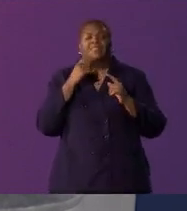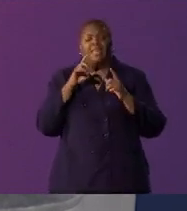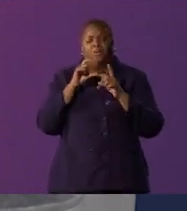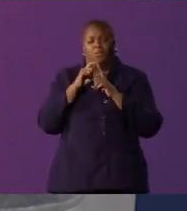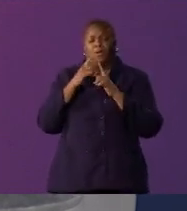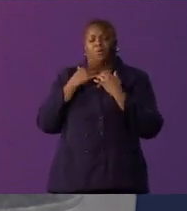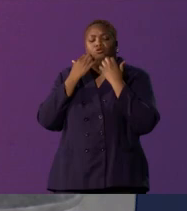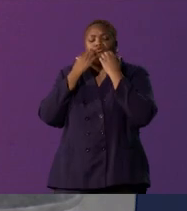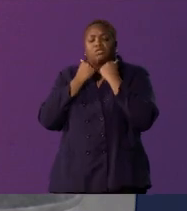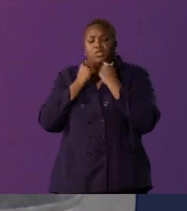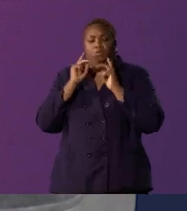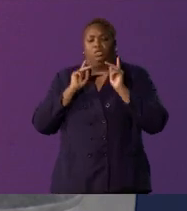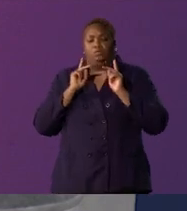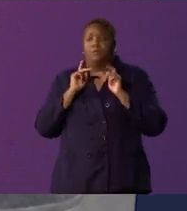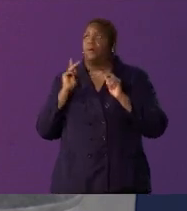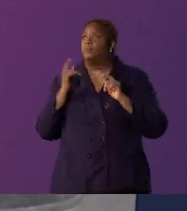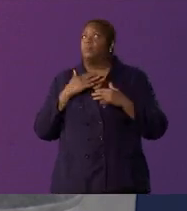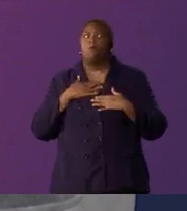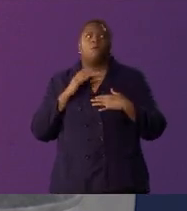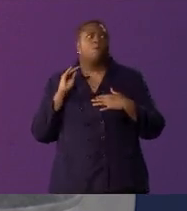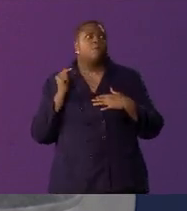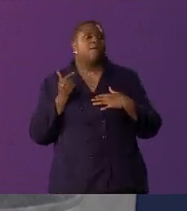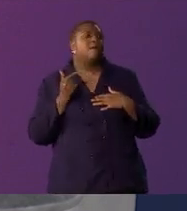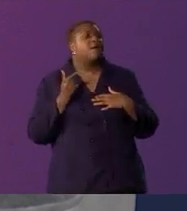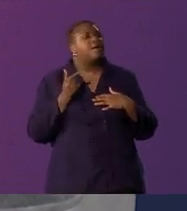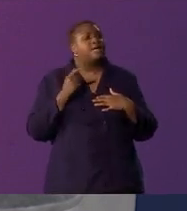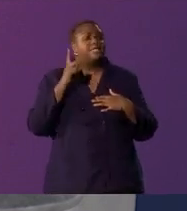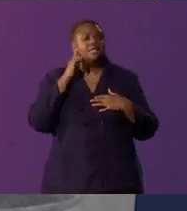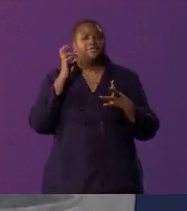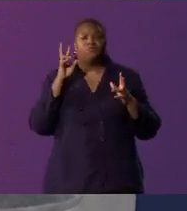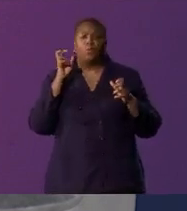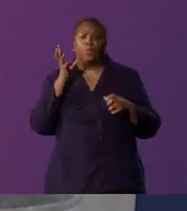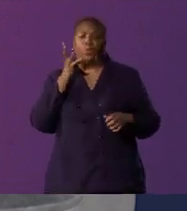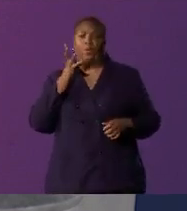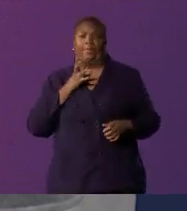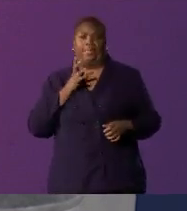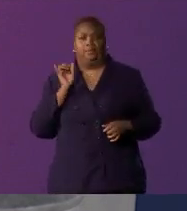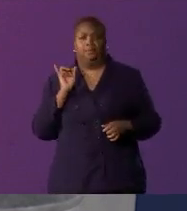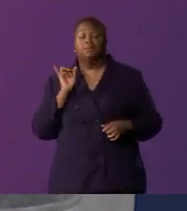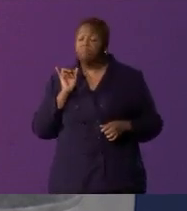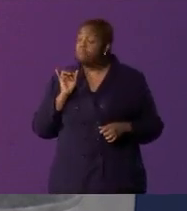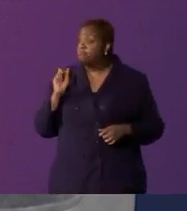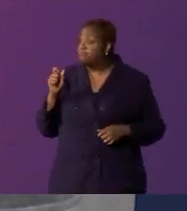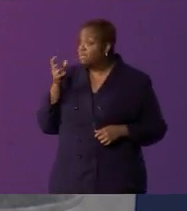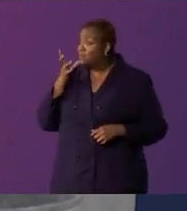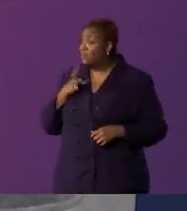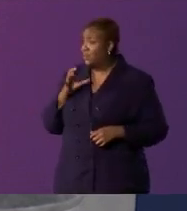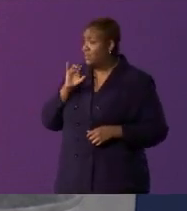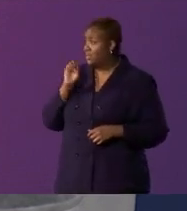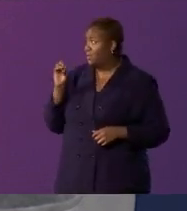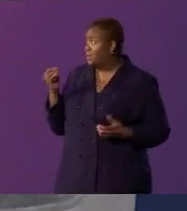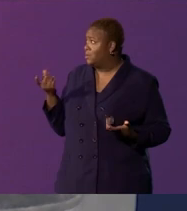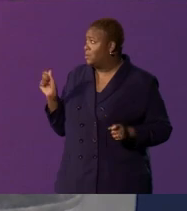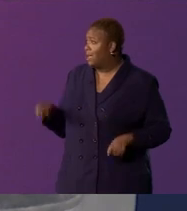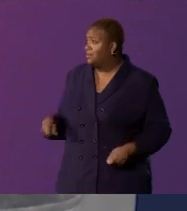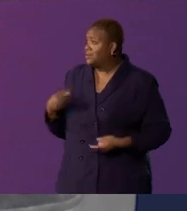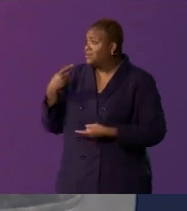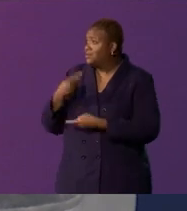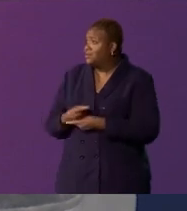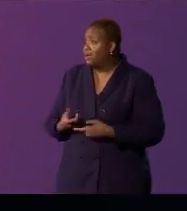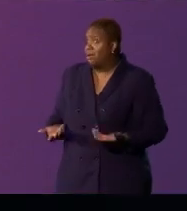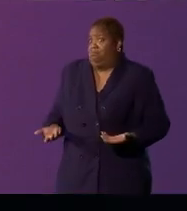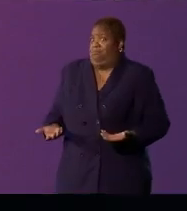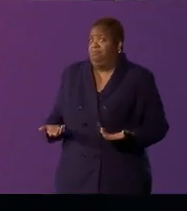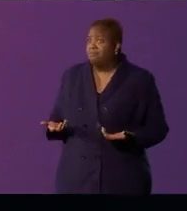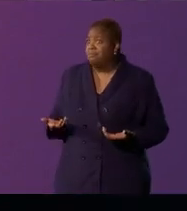people. People said, oh my God, that sounds so female. I said, yeah, you're a female CEO, so it sounds female. So duh, what's the